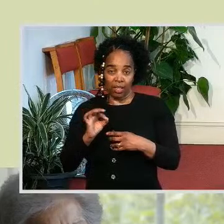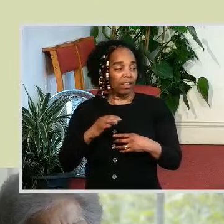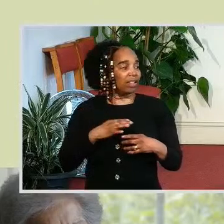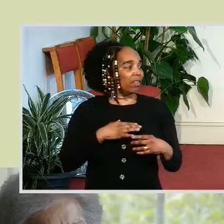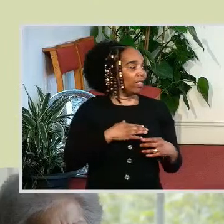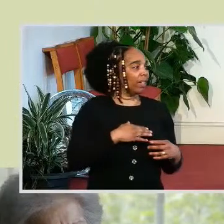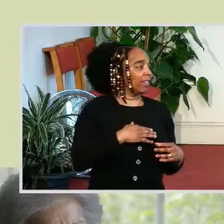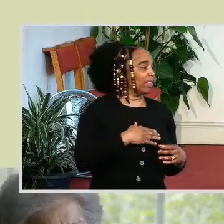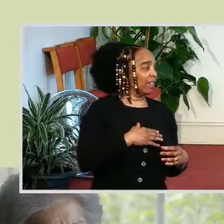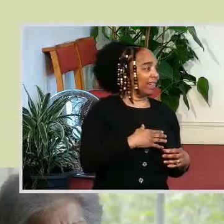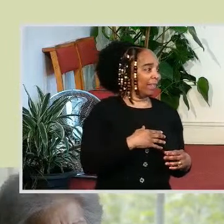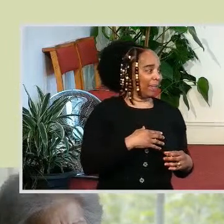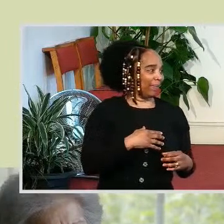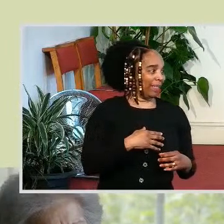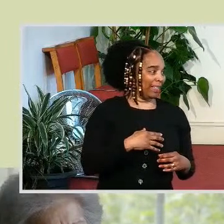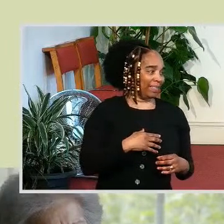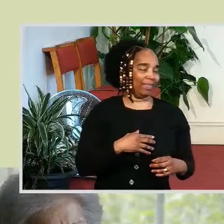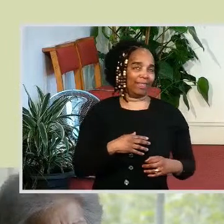20%.